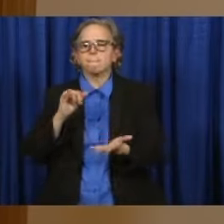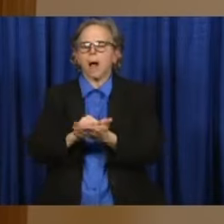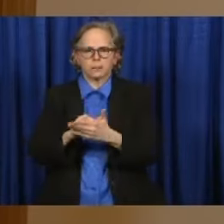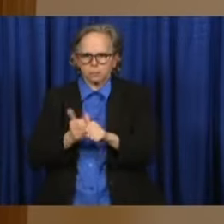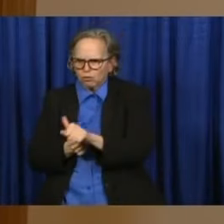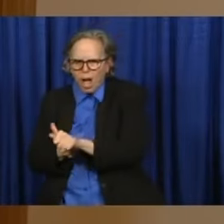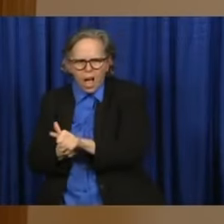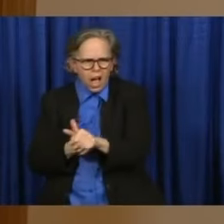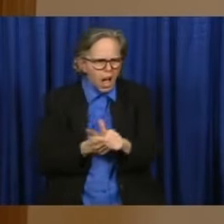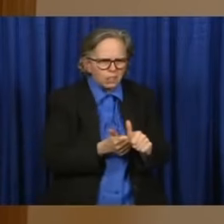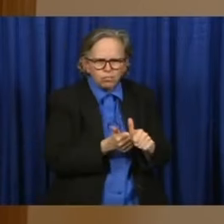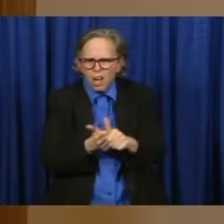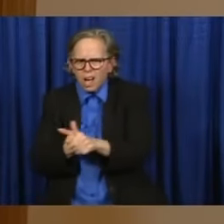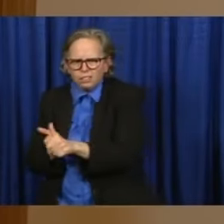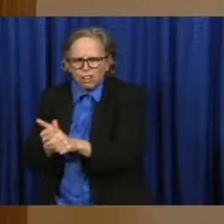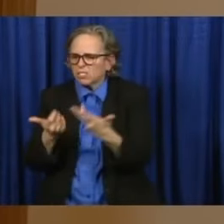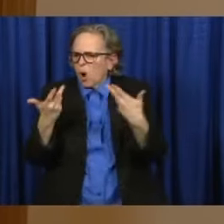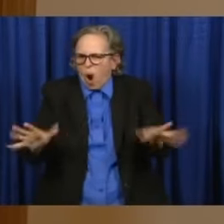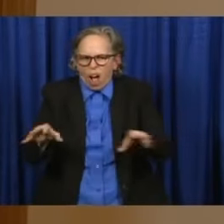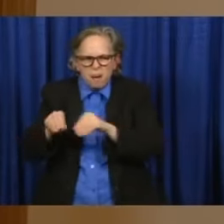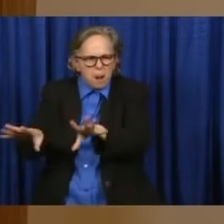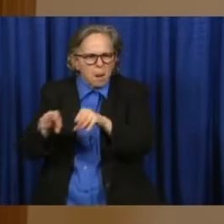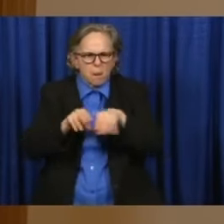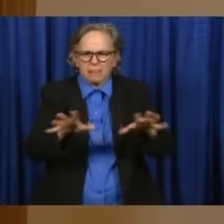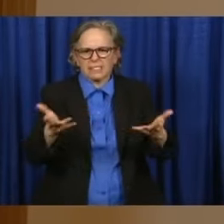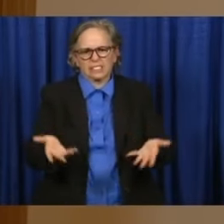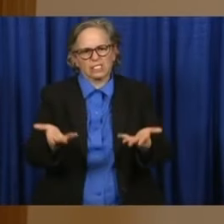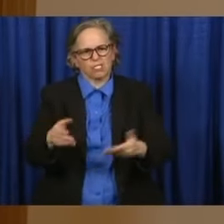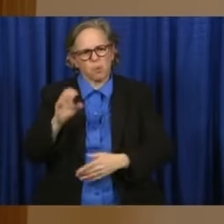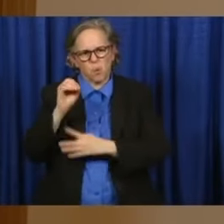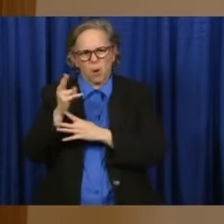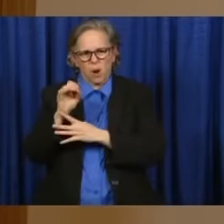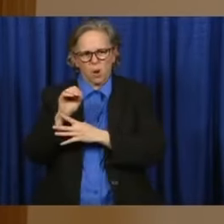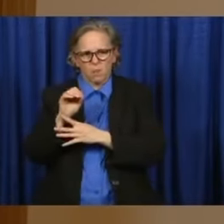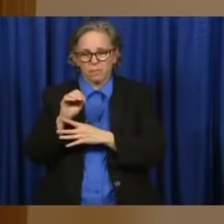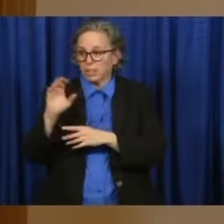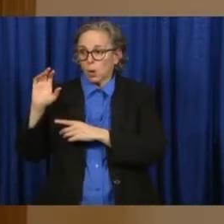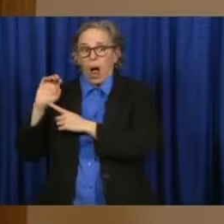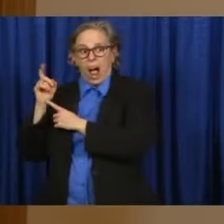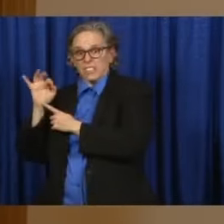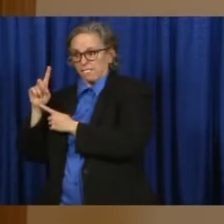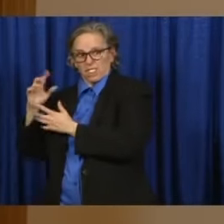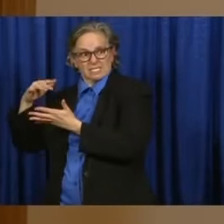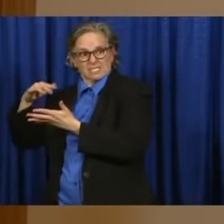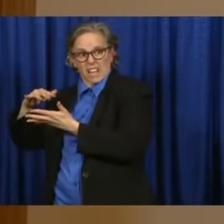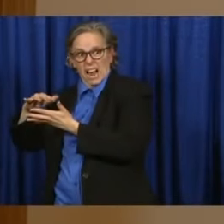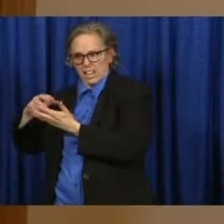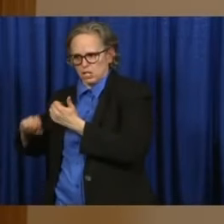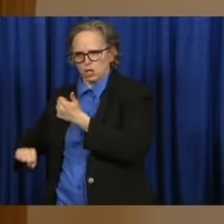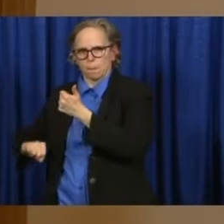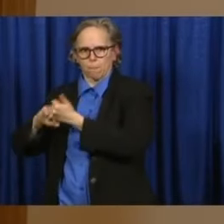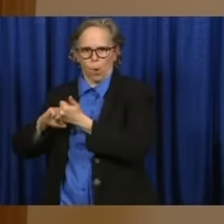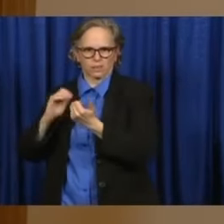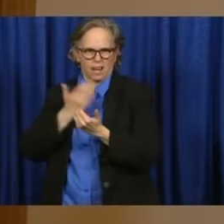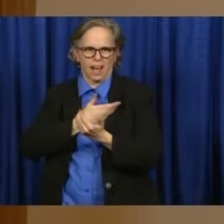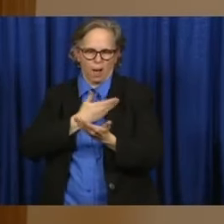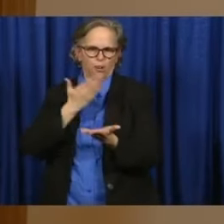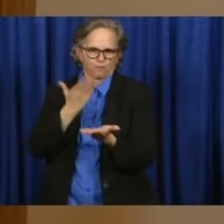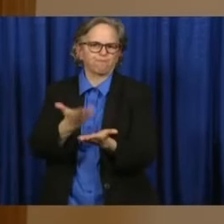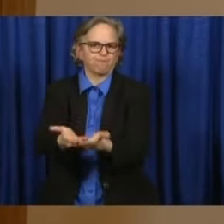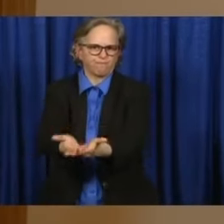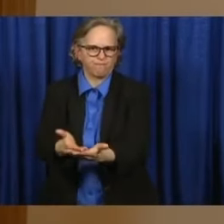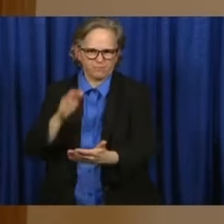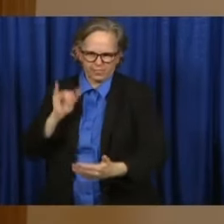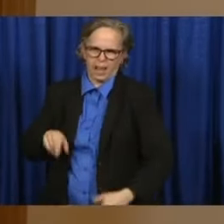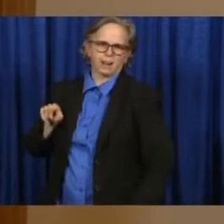Ohio. And that is what the Oxford study is, as well as many other studies are starting to show. Thank